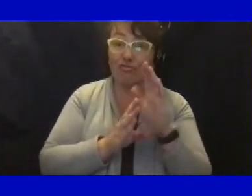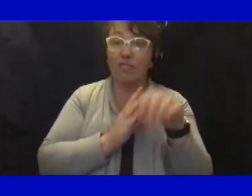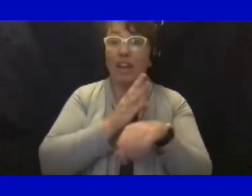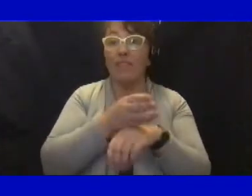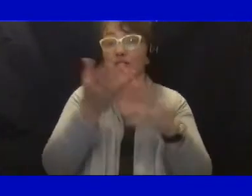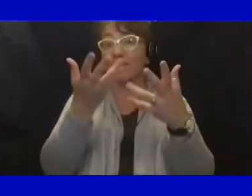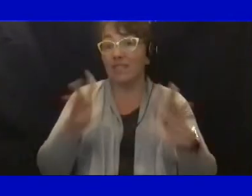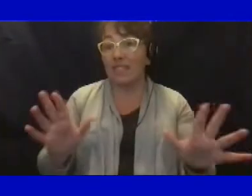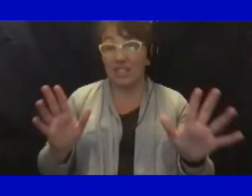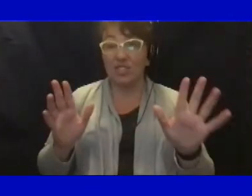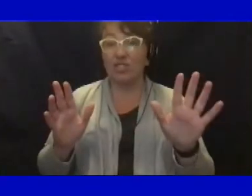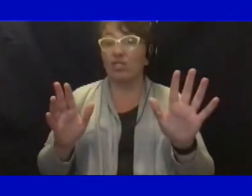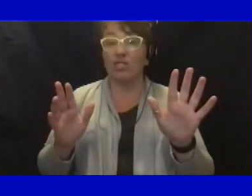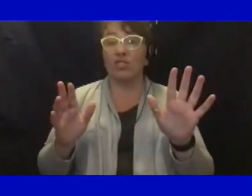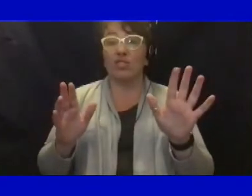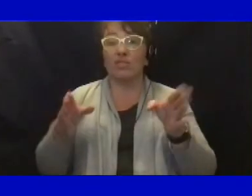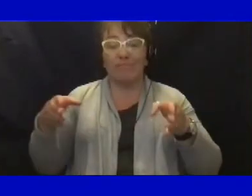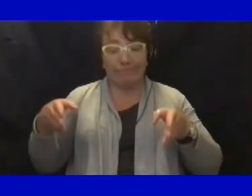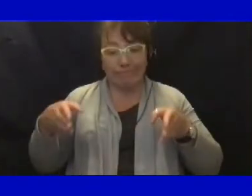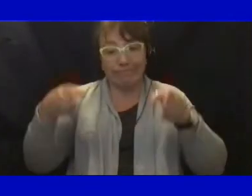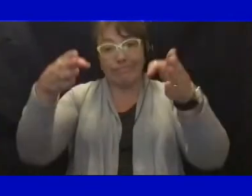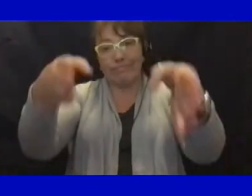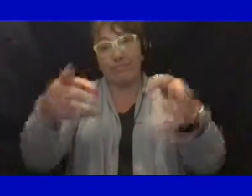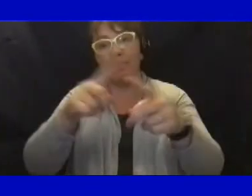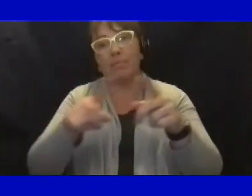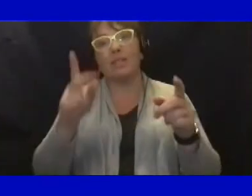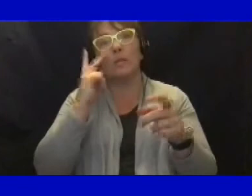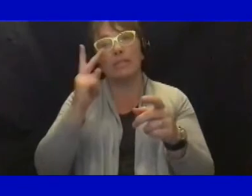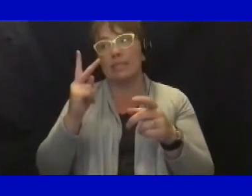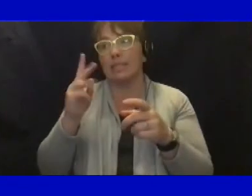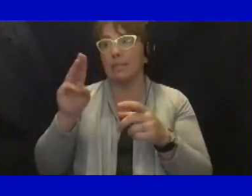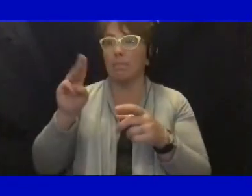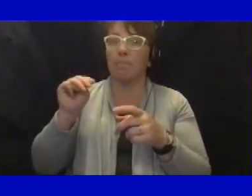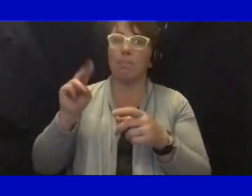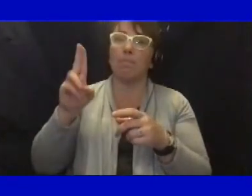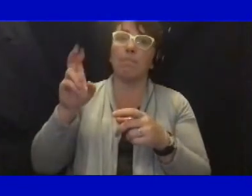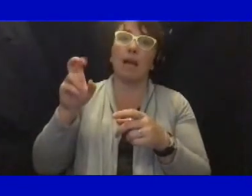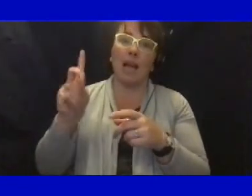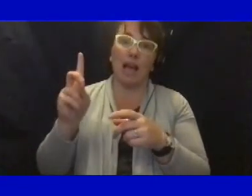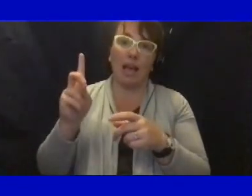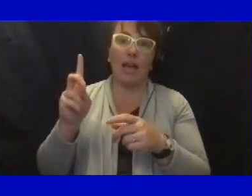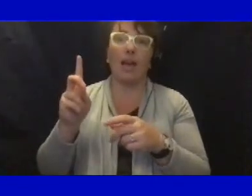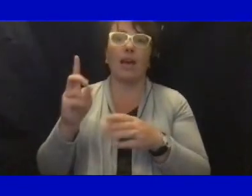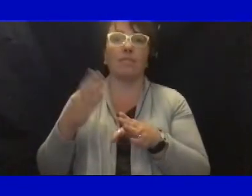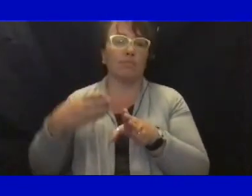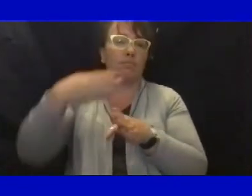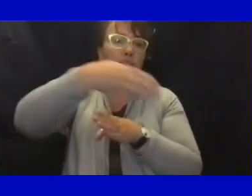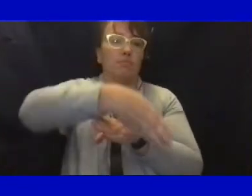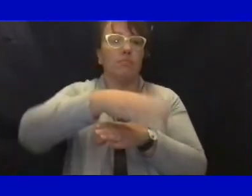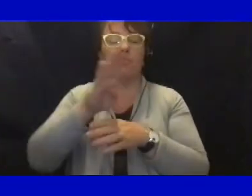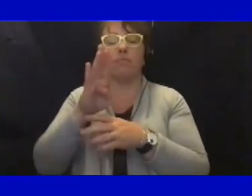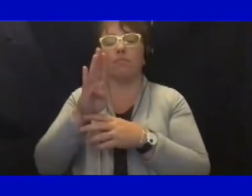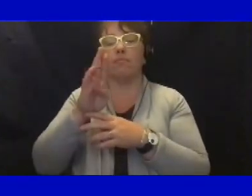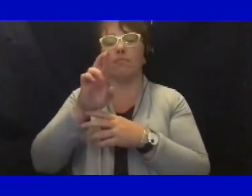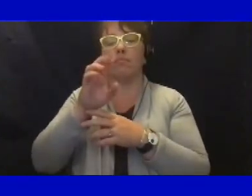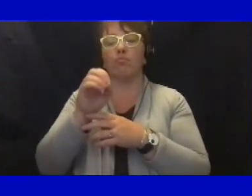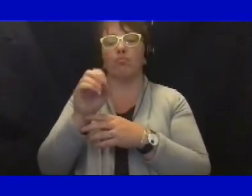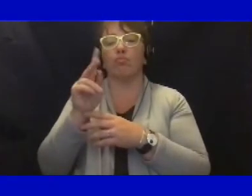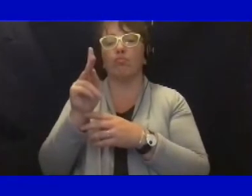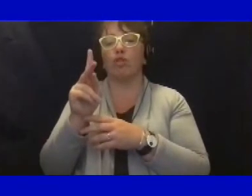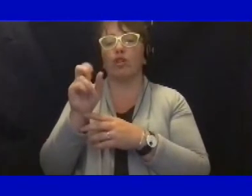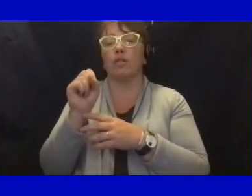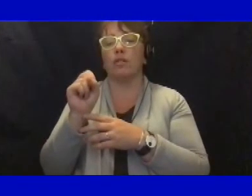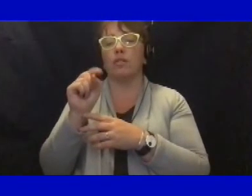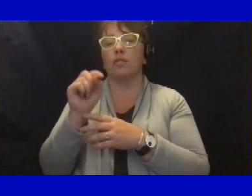driveways, approaches have mud in them. There's mud that came across Brookstone and kind of spread out onto the field